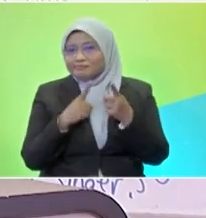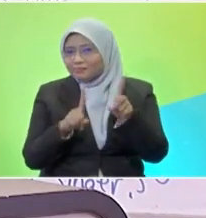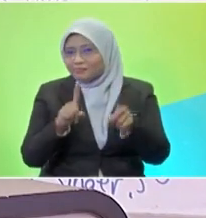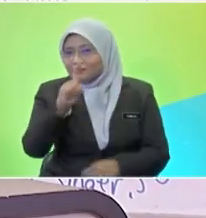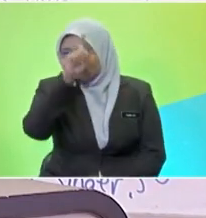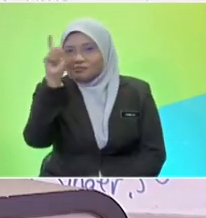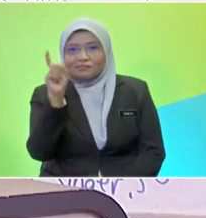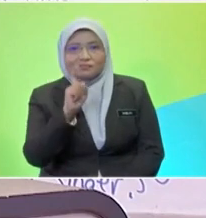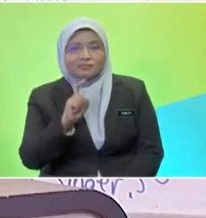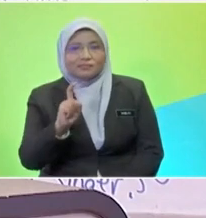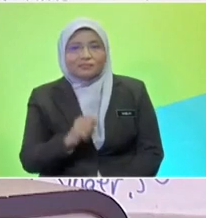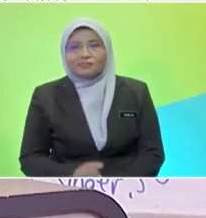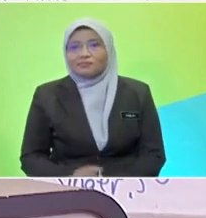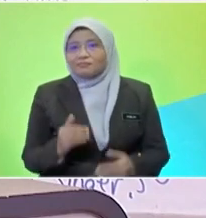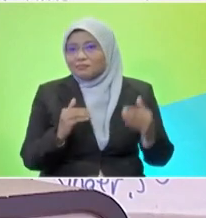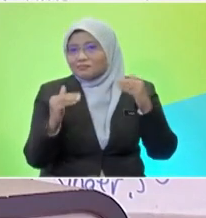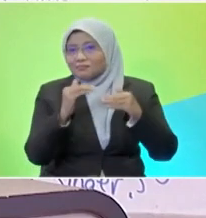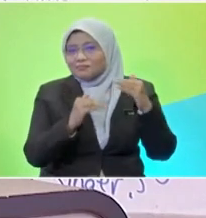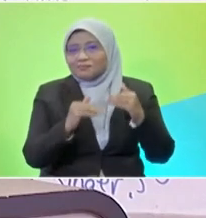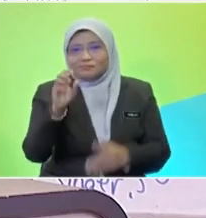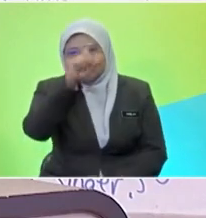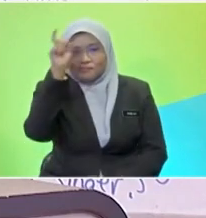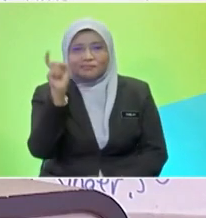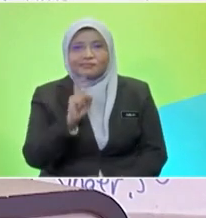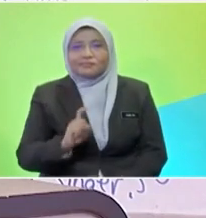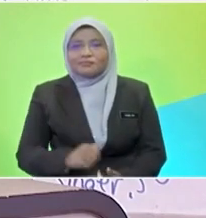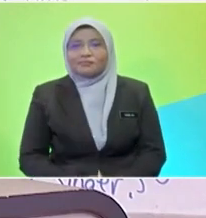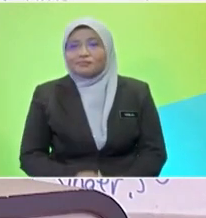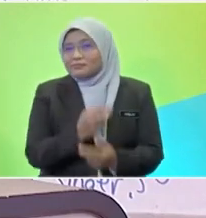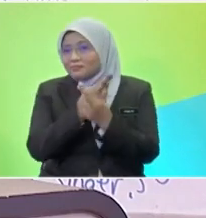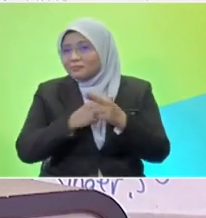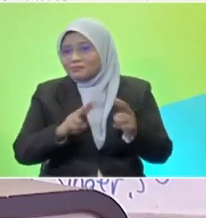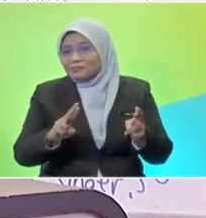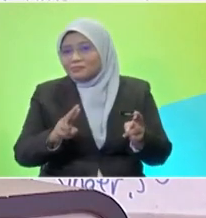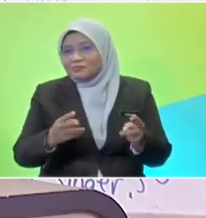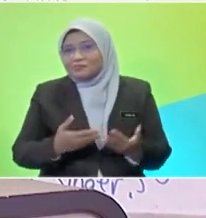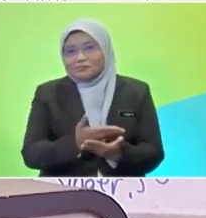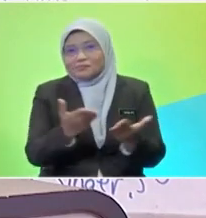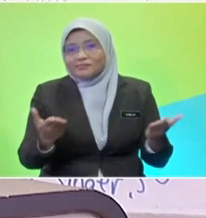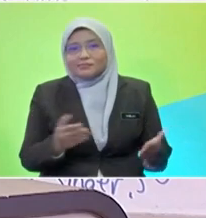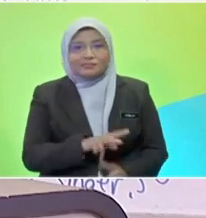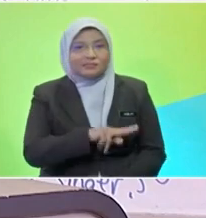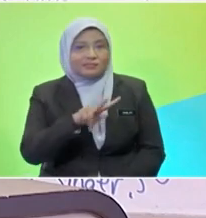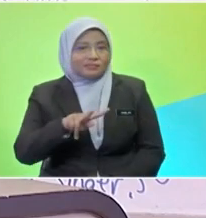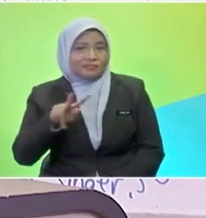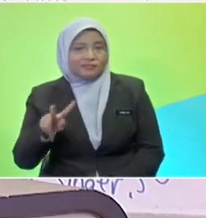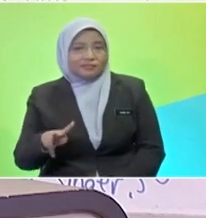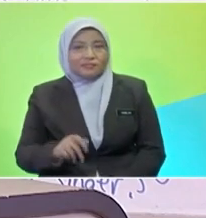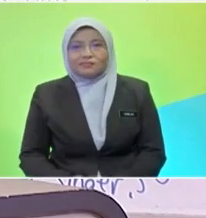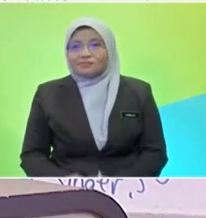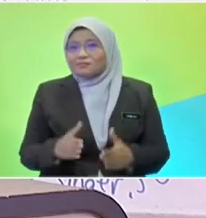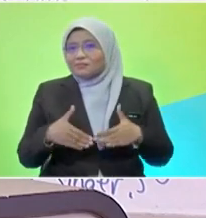have constructed before. Okay, are you ready? If you are ready, show us. Again,